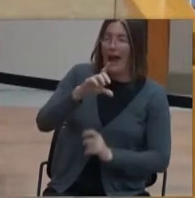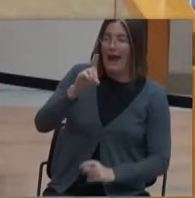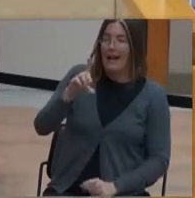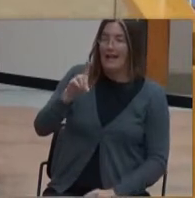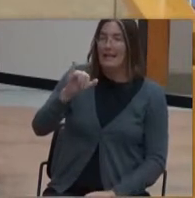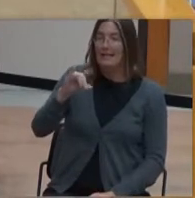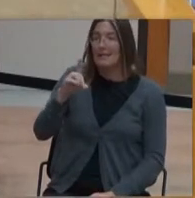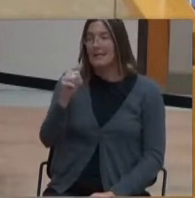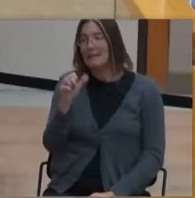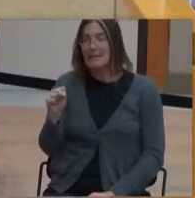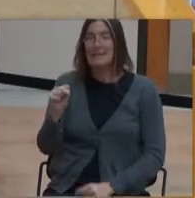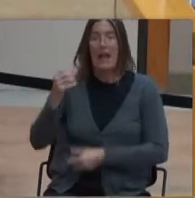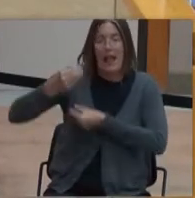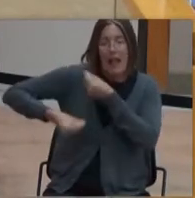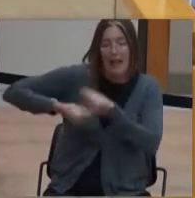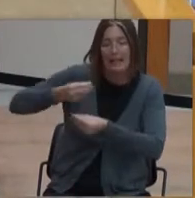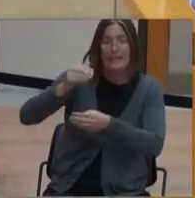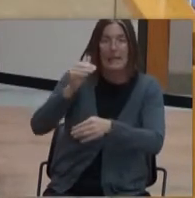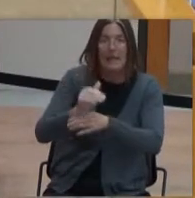Night.